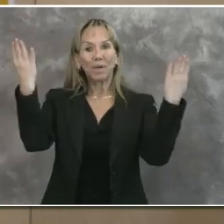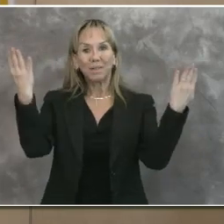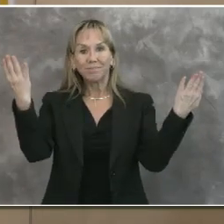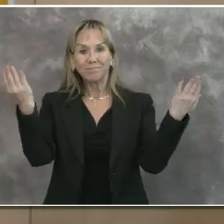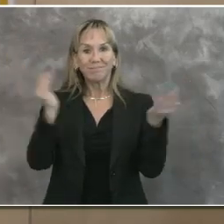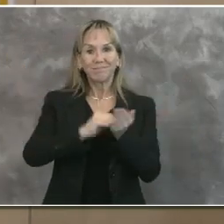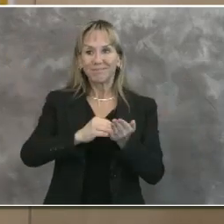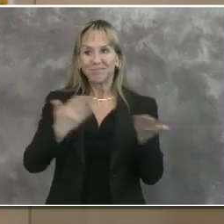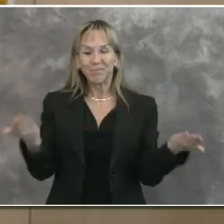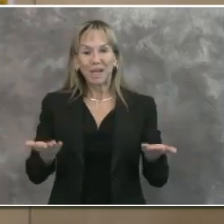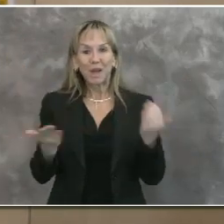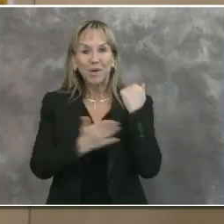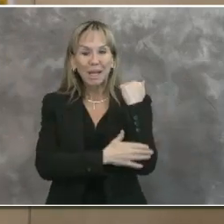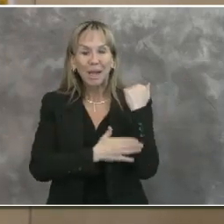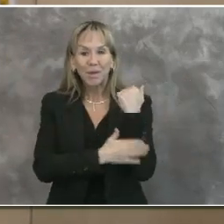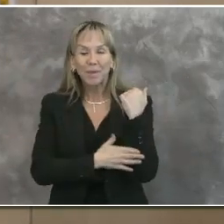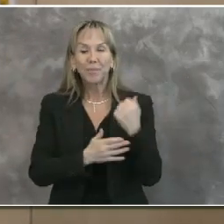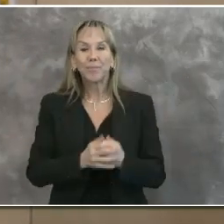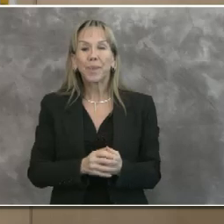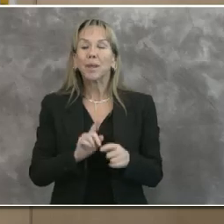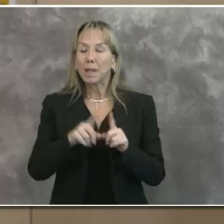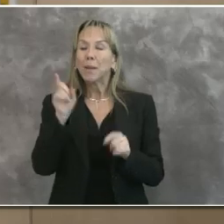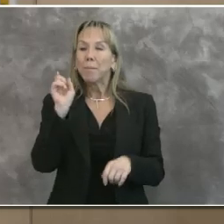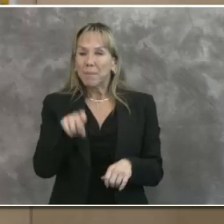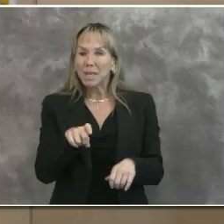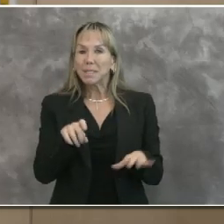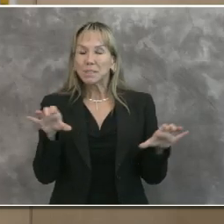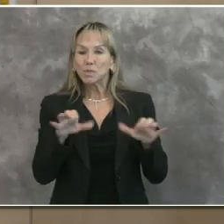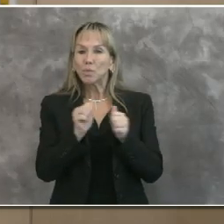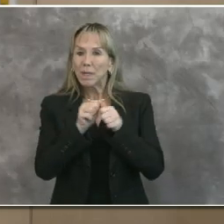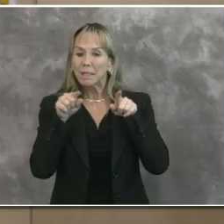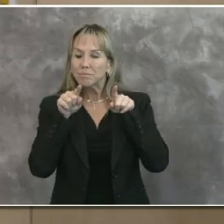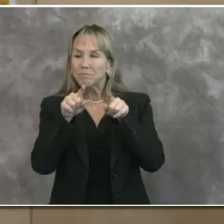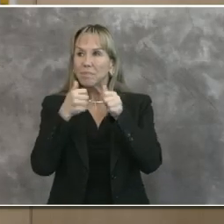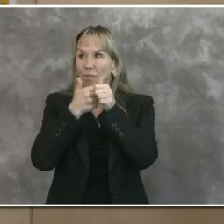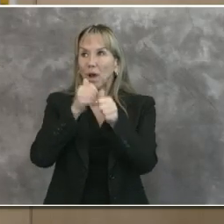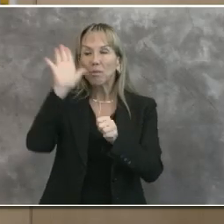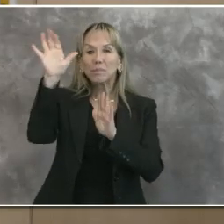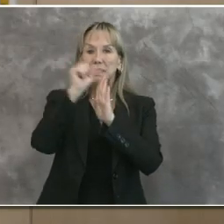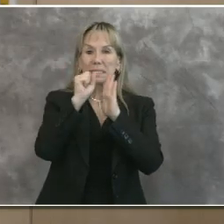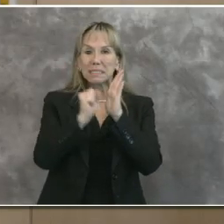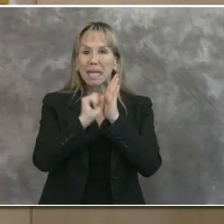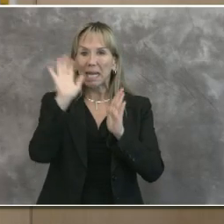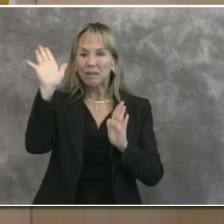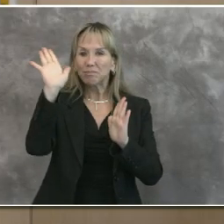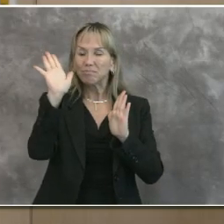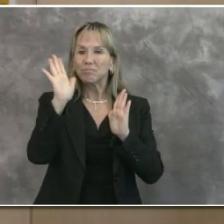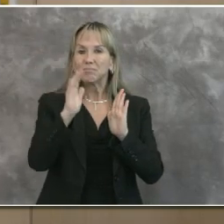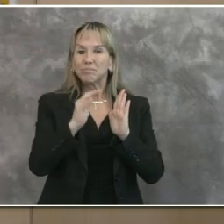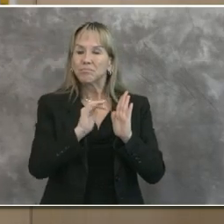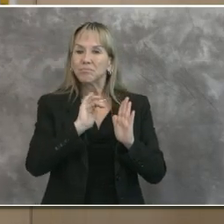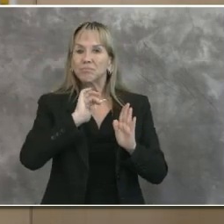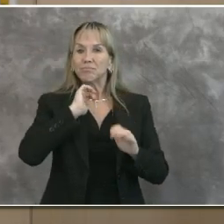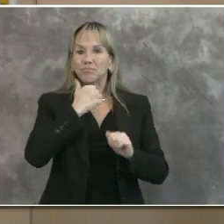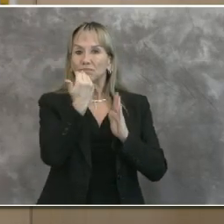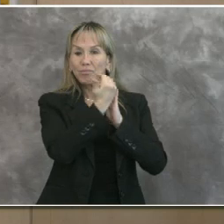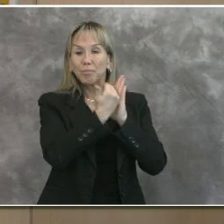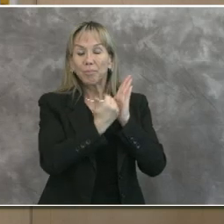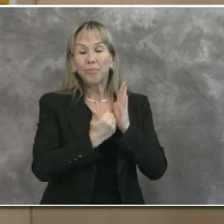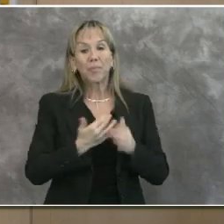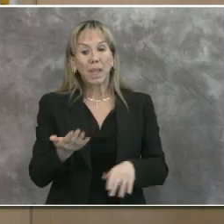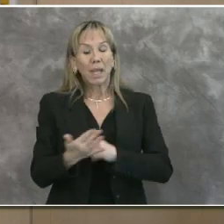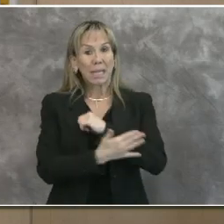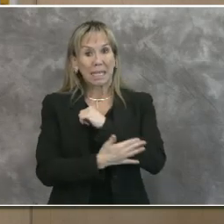county, but we are doing this and must do this in alignment with the state guidelines. The county is utilizing